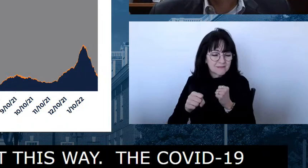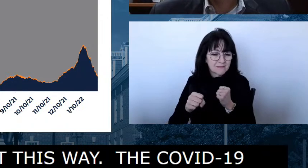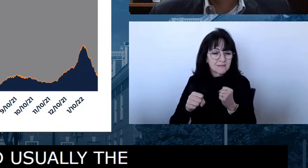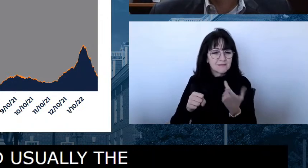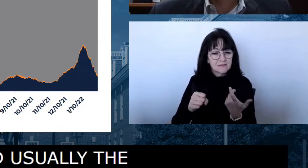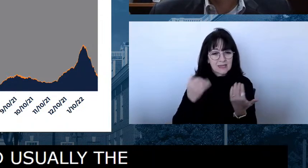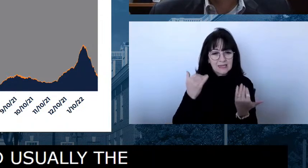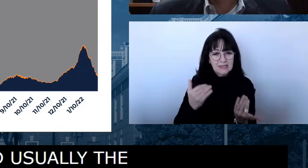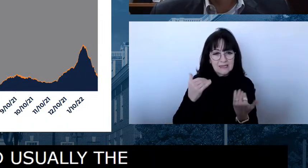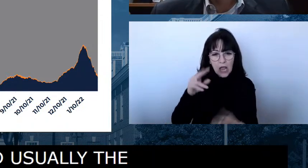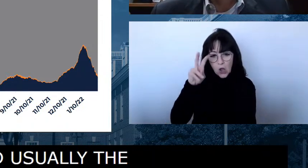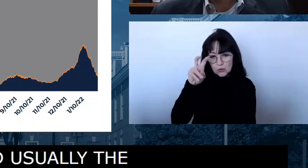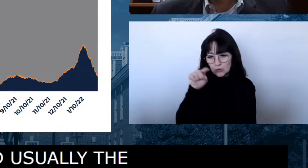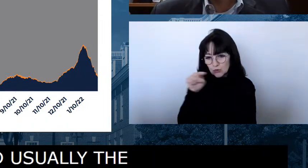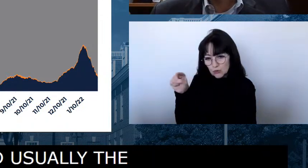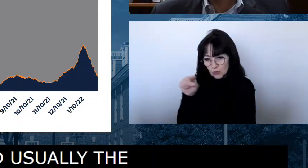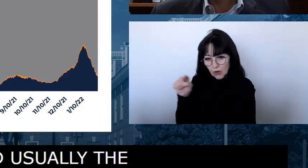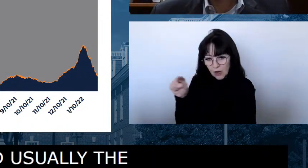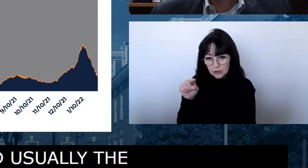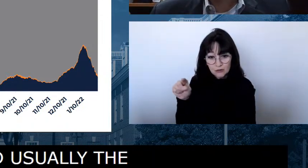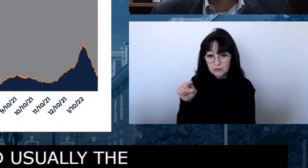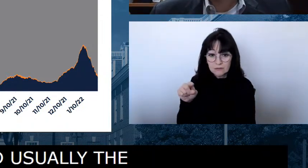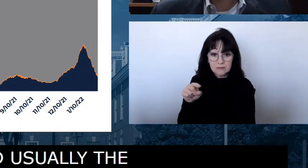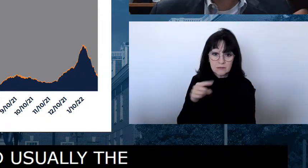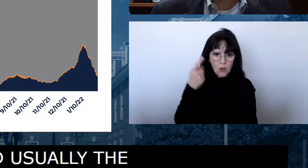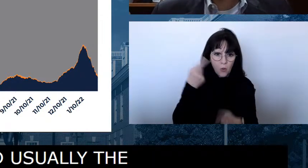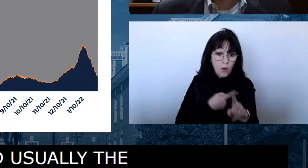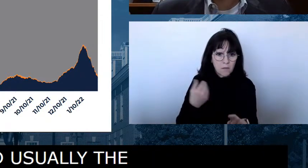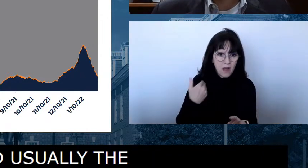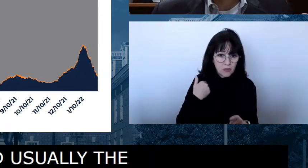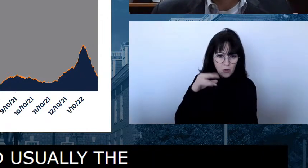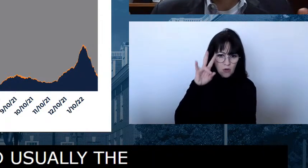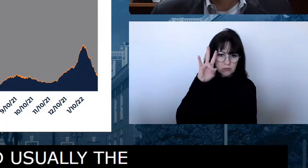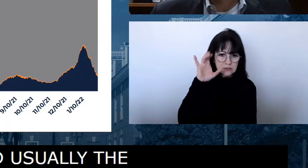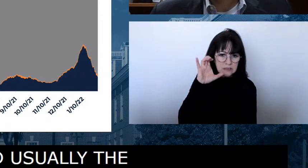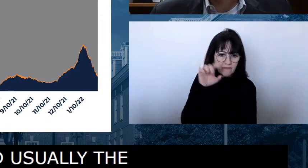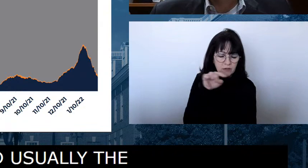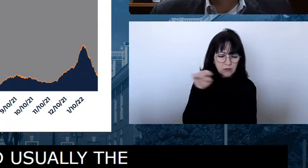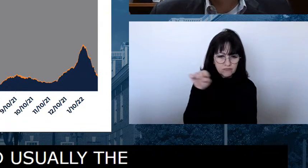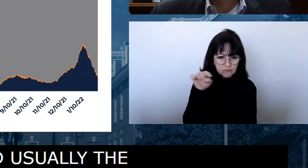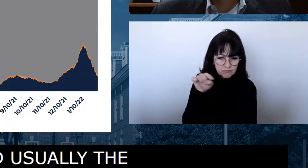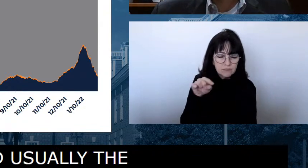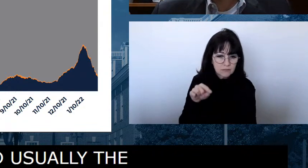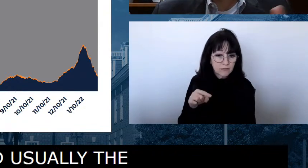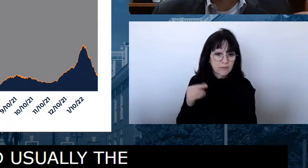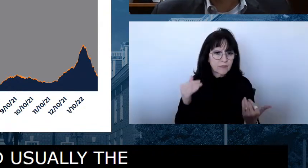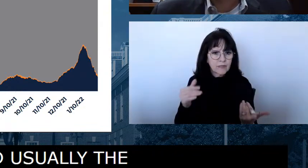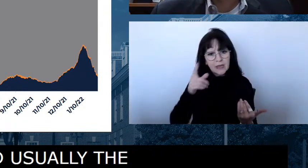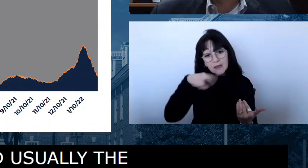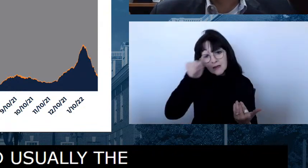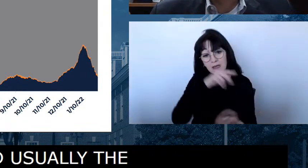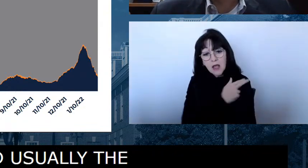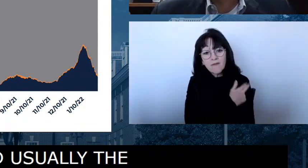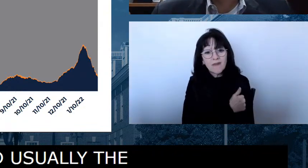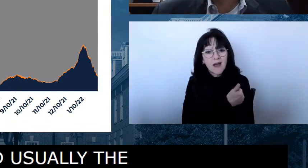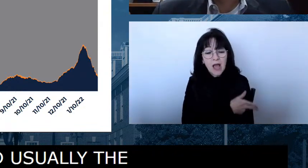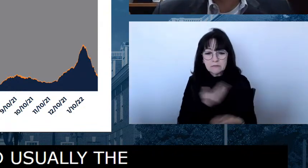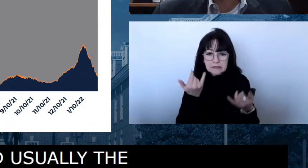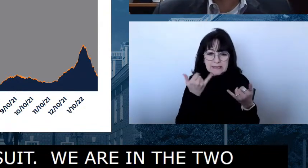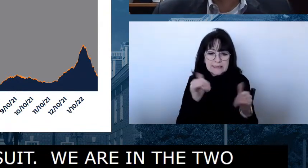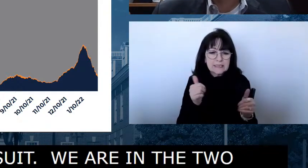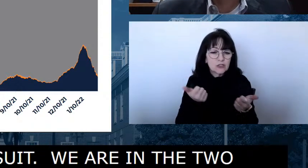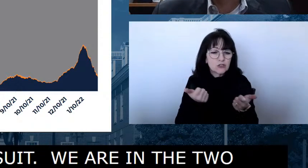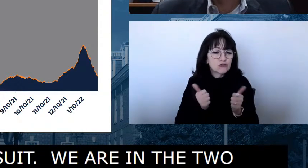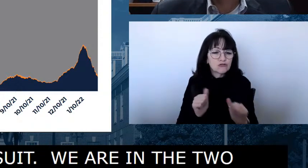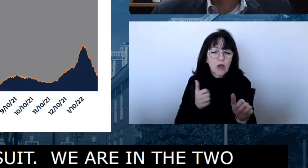a third of where we were a month ago. The hospitals are still at a point where I know they're trying to catch up. They